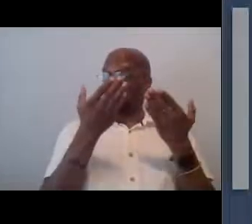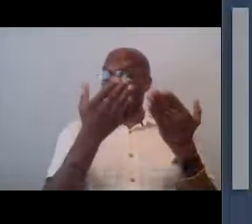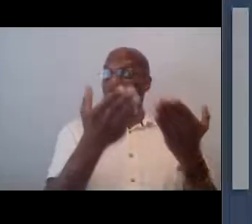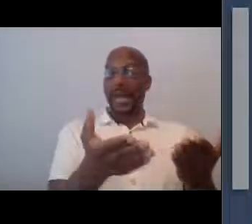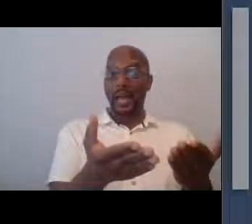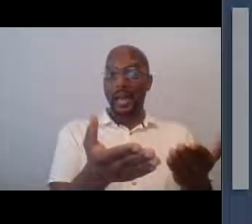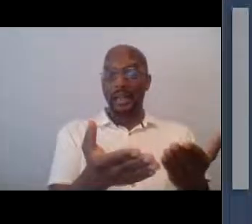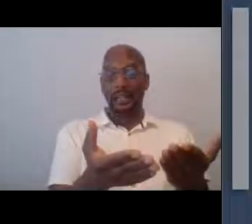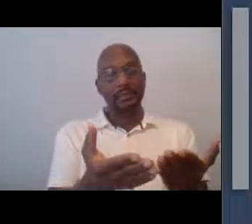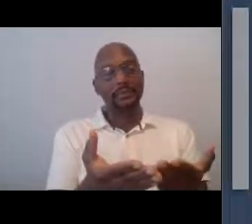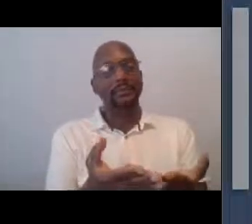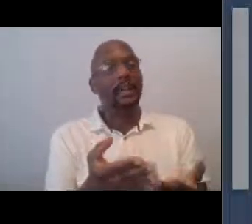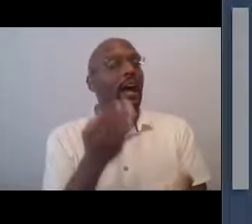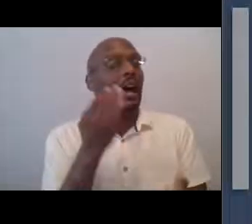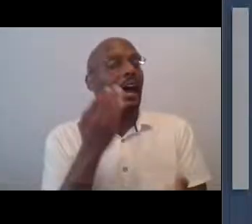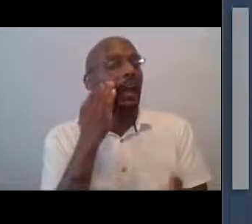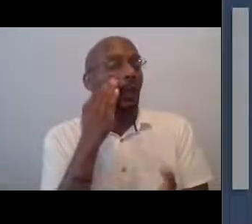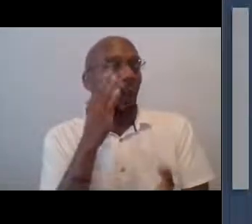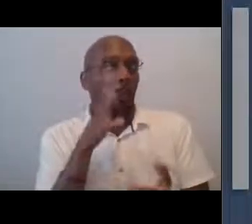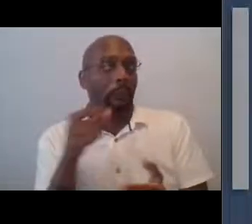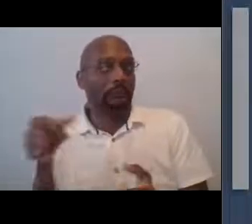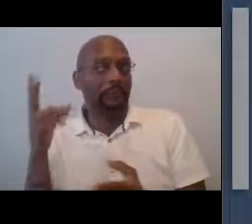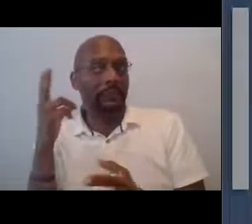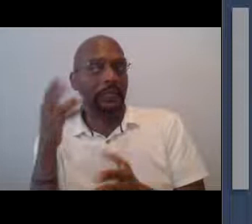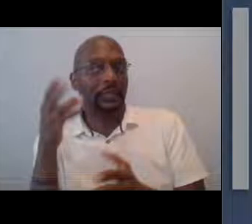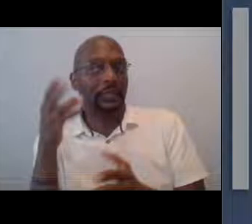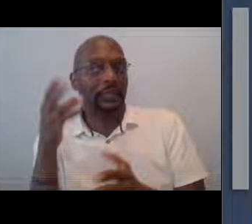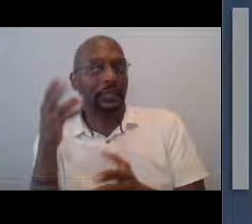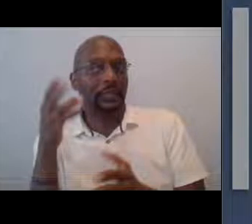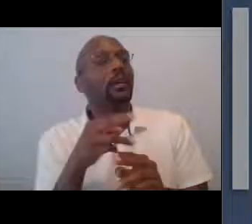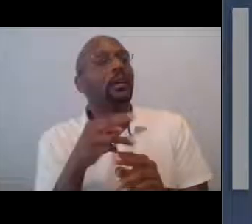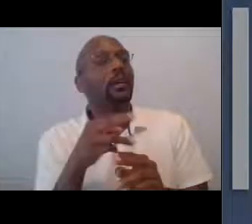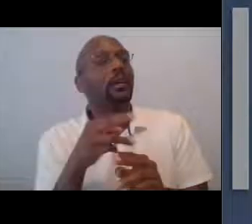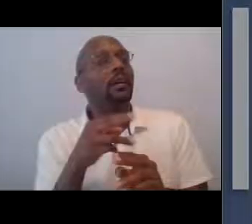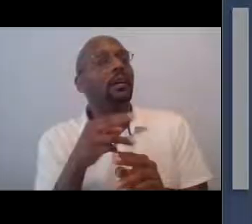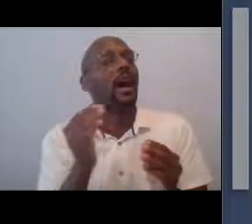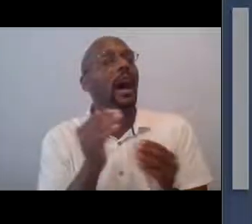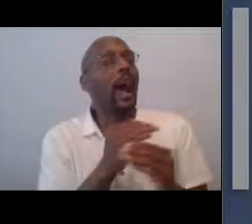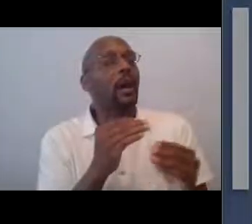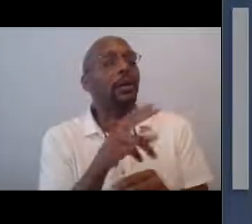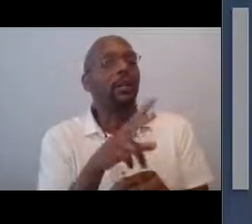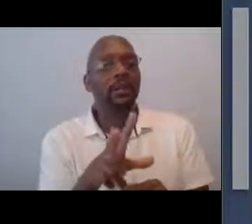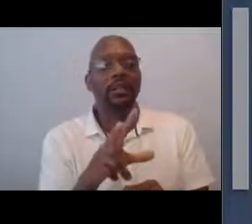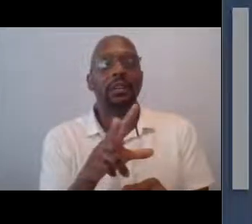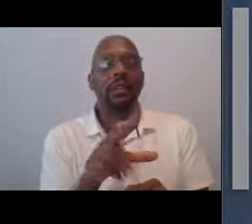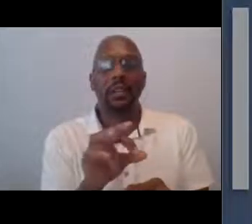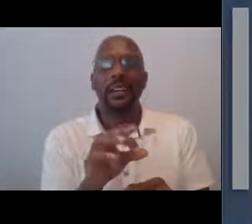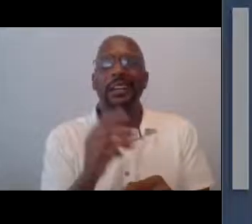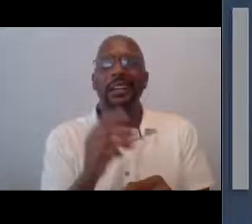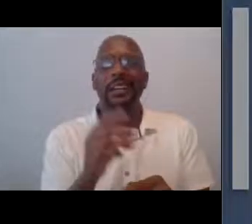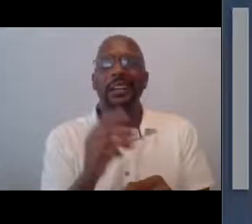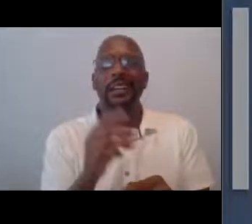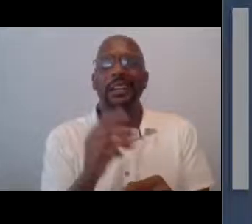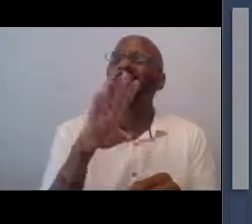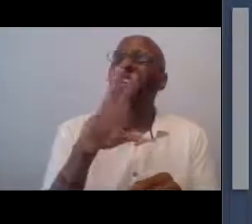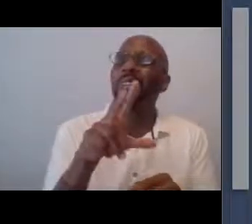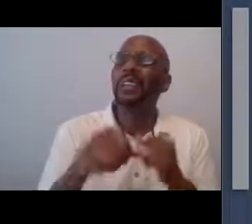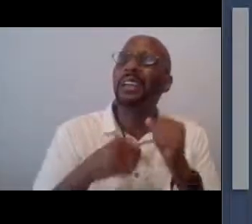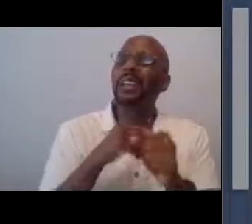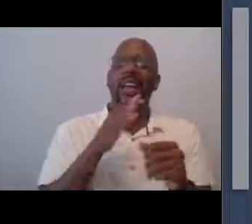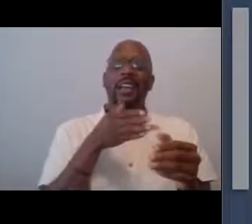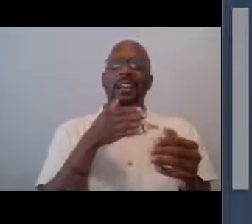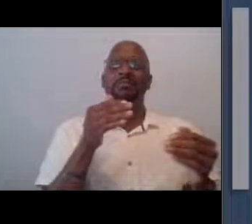has asked as well about Highway 39. It's been about 43 years that highway has been closed. I think at